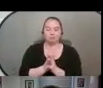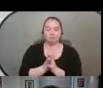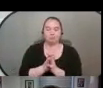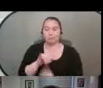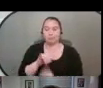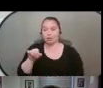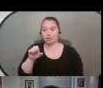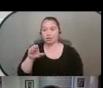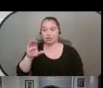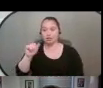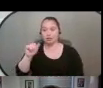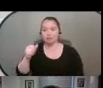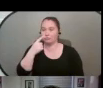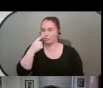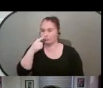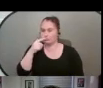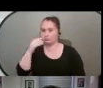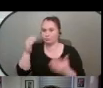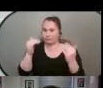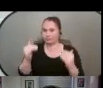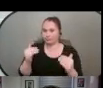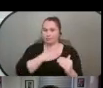here.